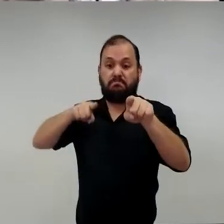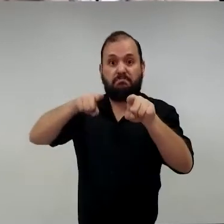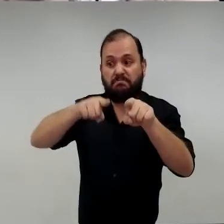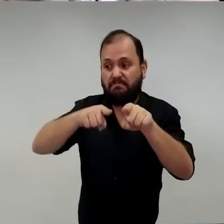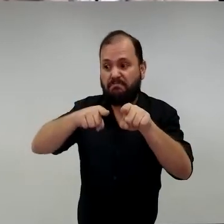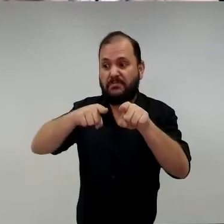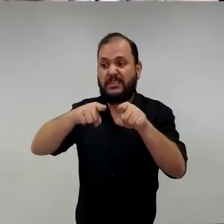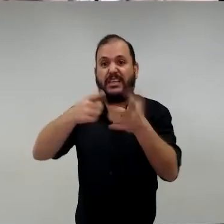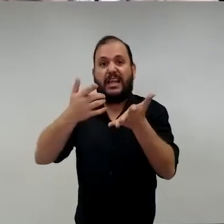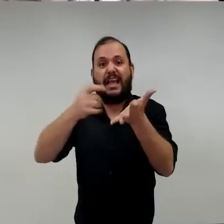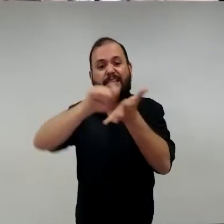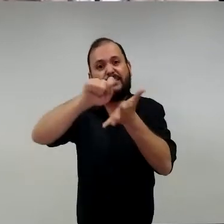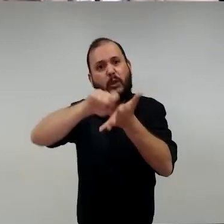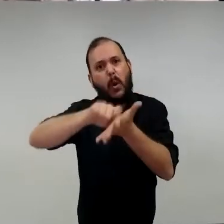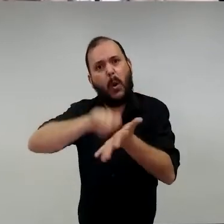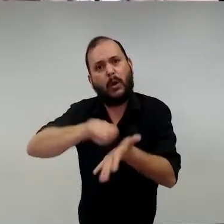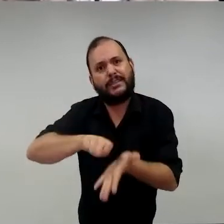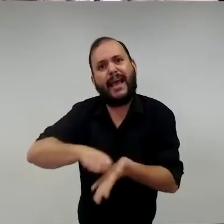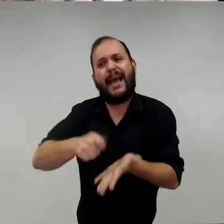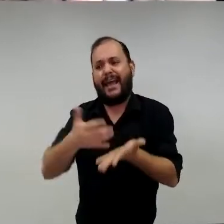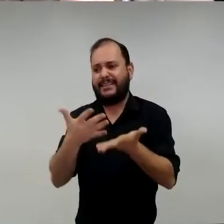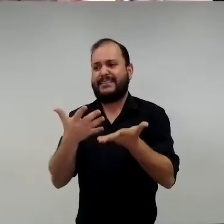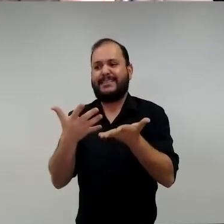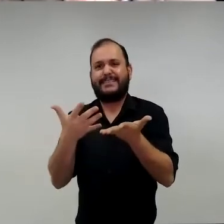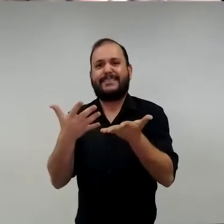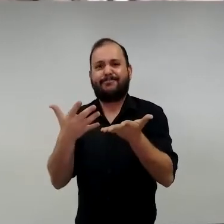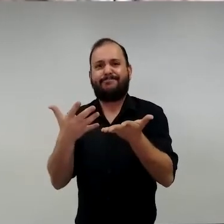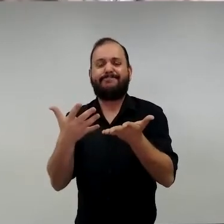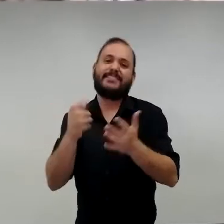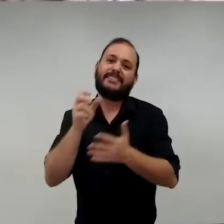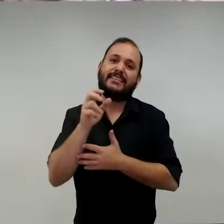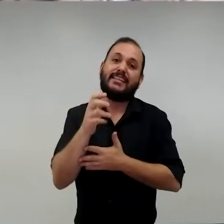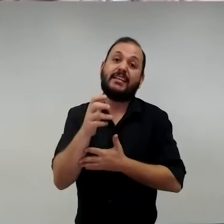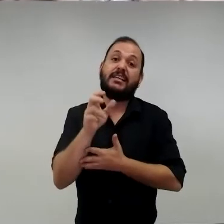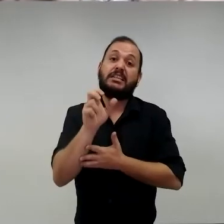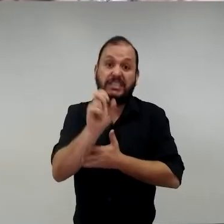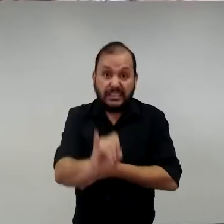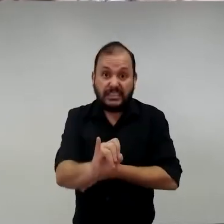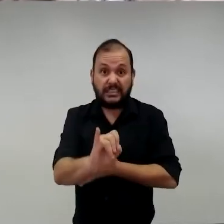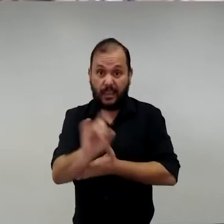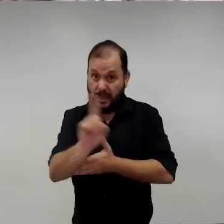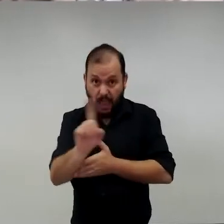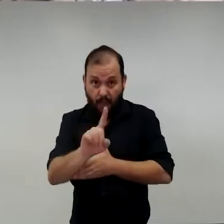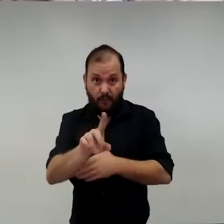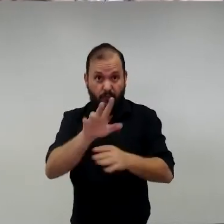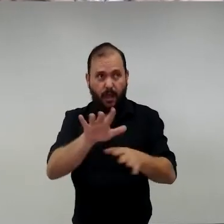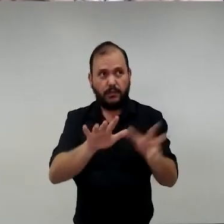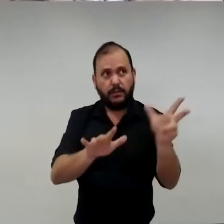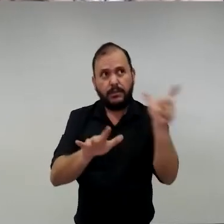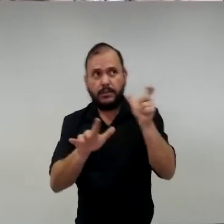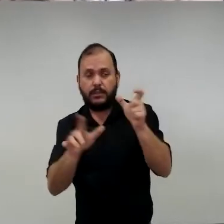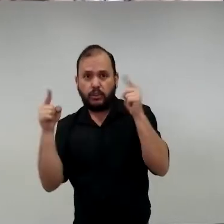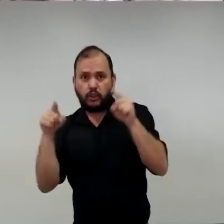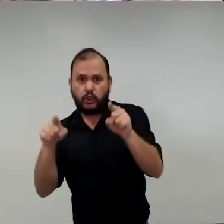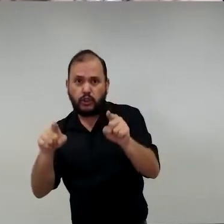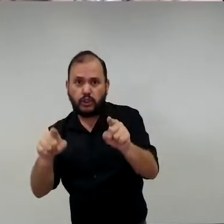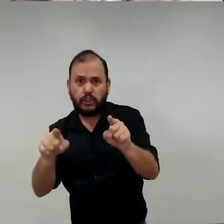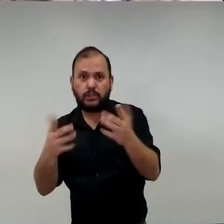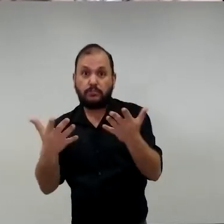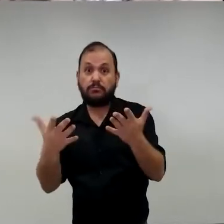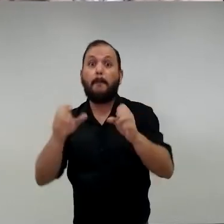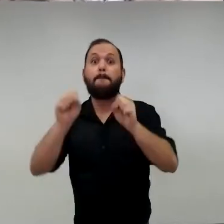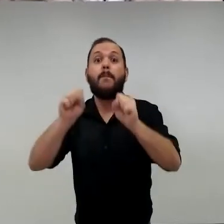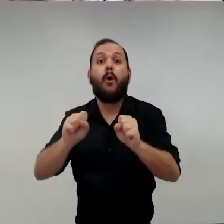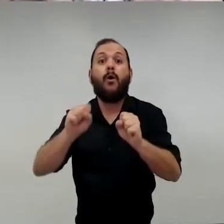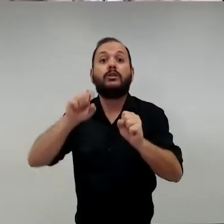simultaneous interpreting starts. If you go directly into simultaneous interpreting, again, there's a risk